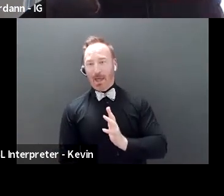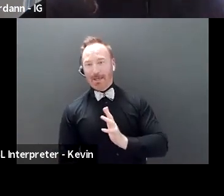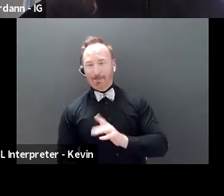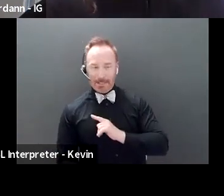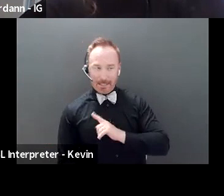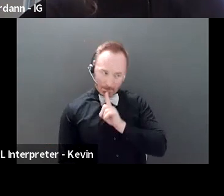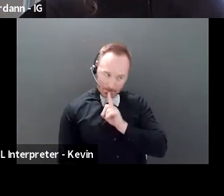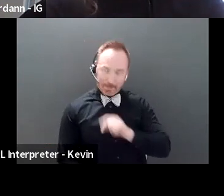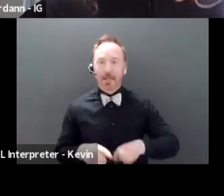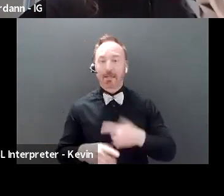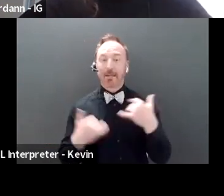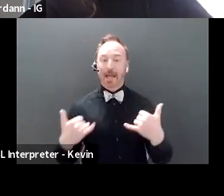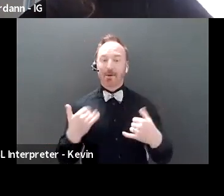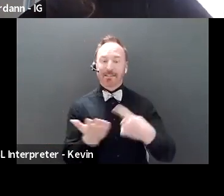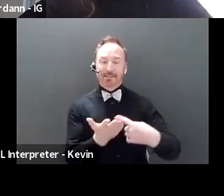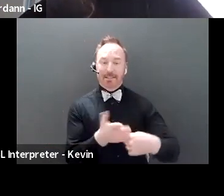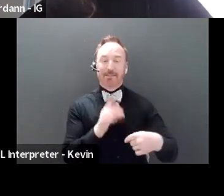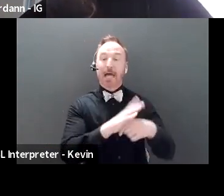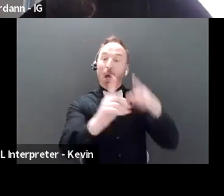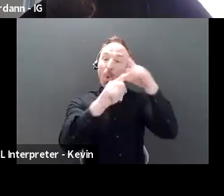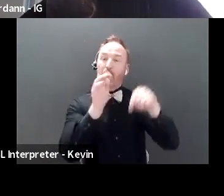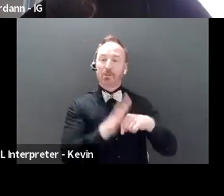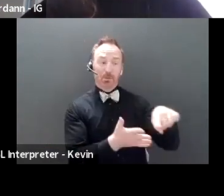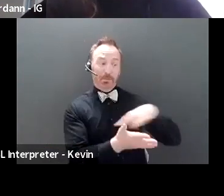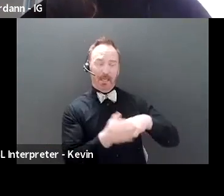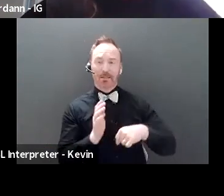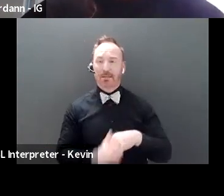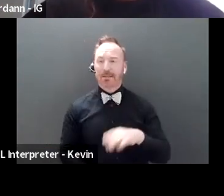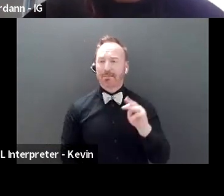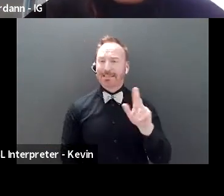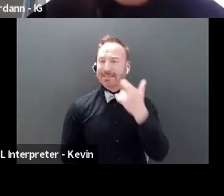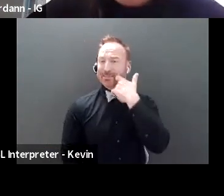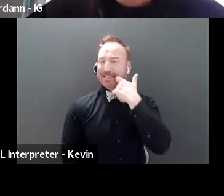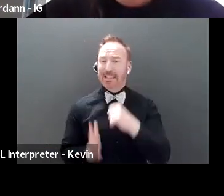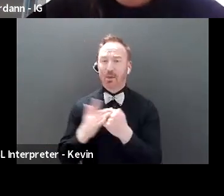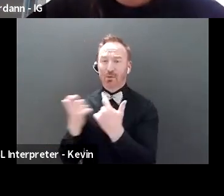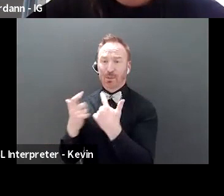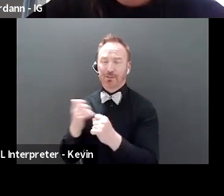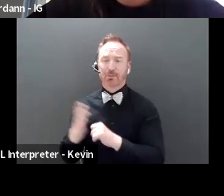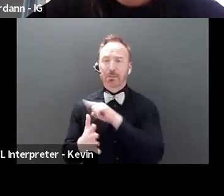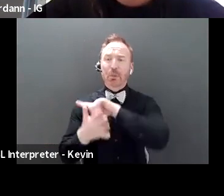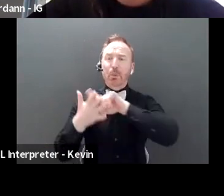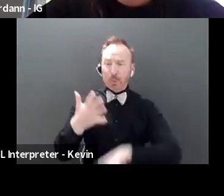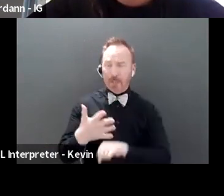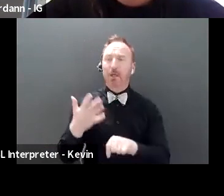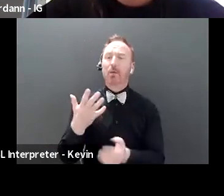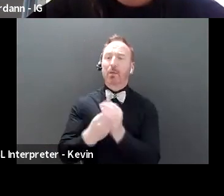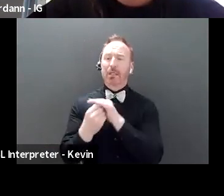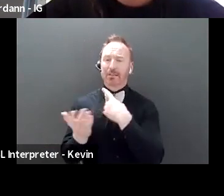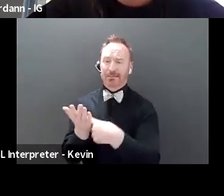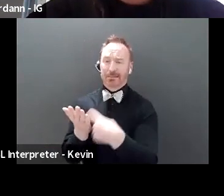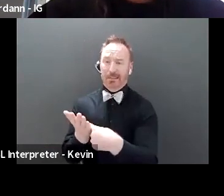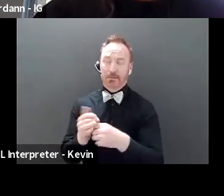to getting paid, and a number of those questions that Nikki alluded to earlier. We'll be covering all of those. And as we go through